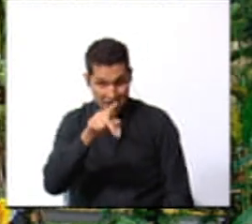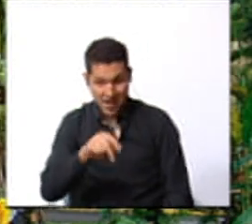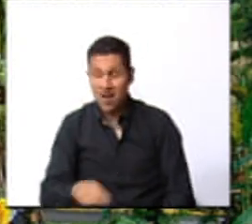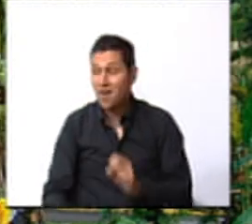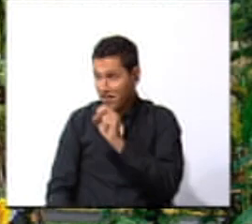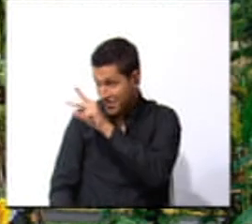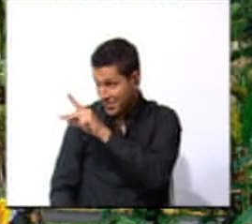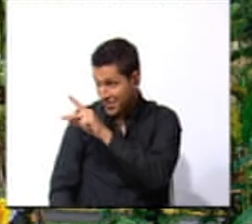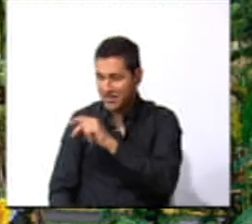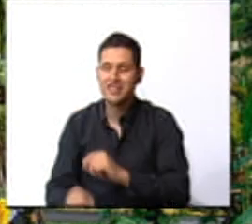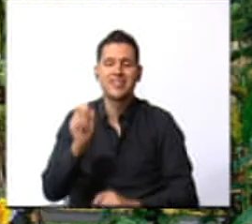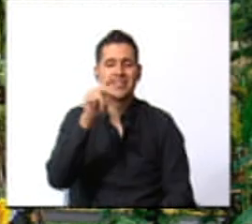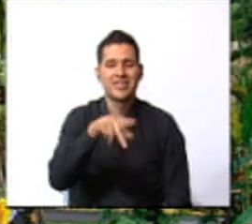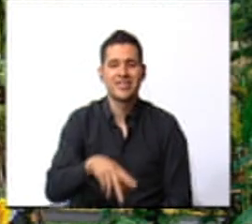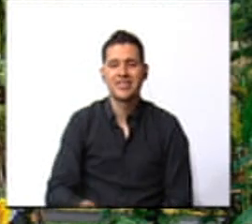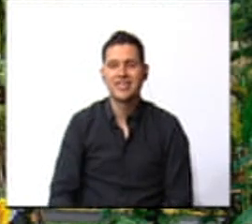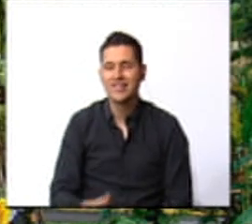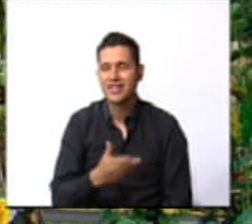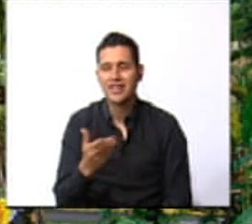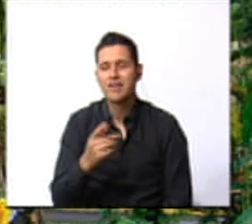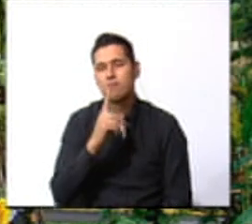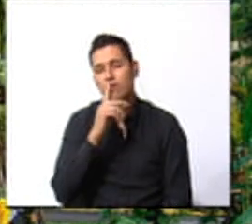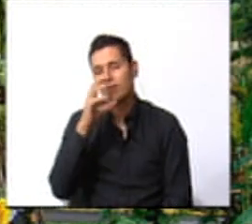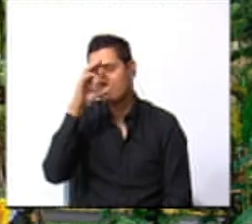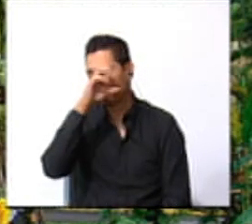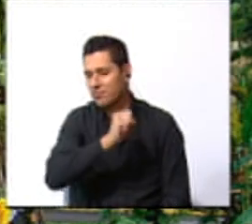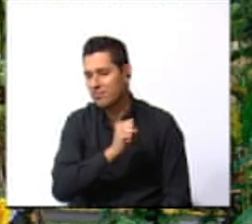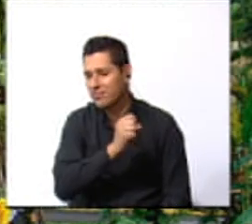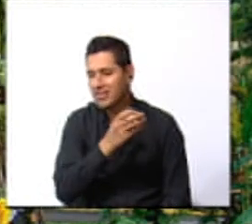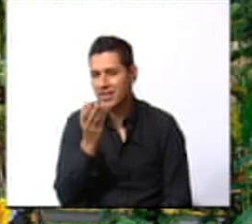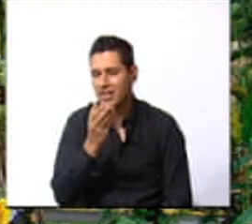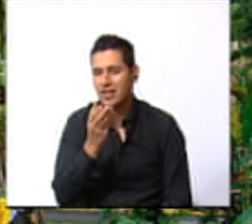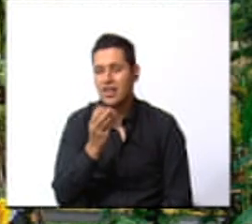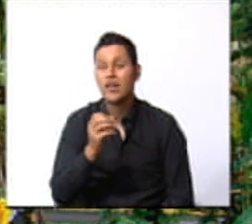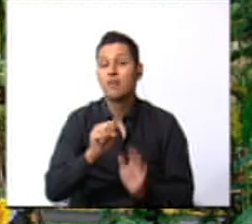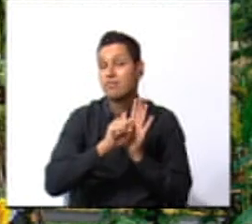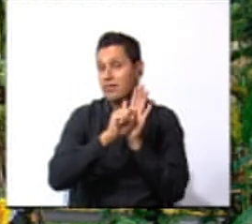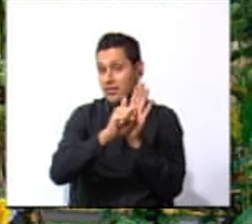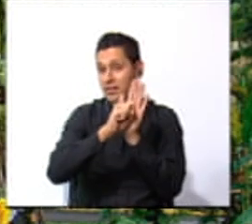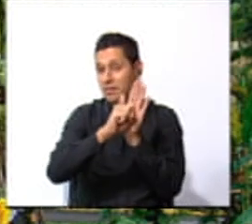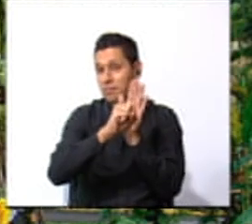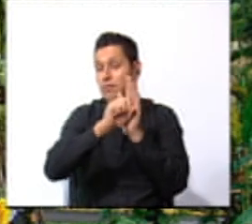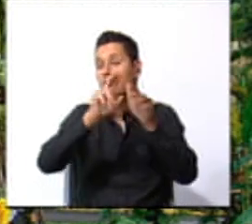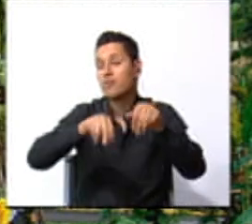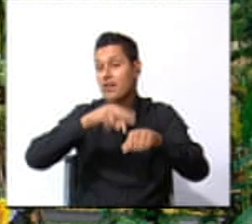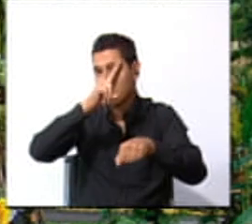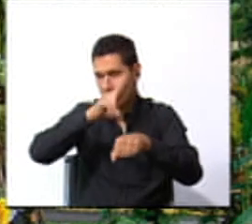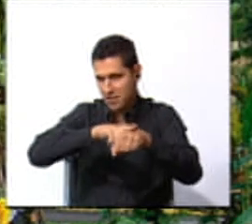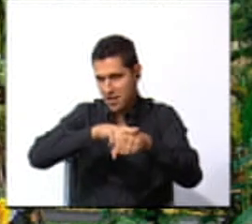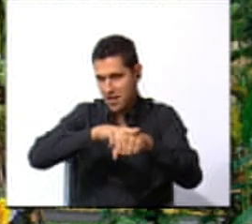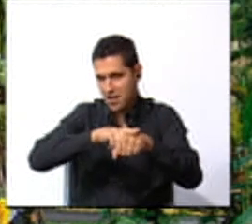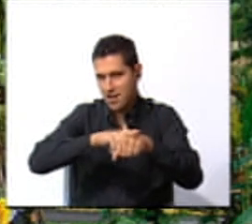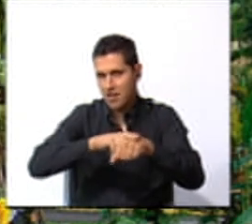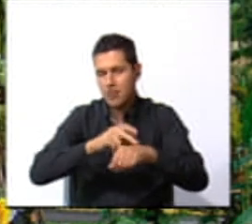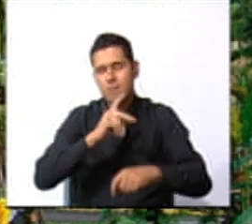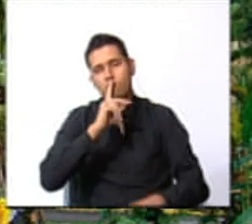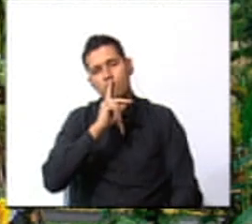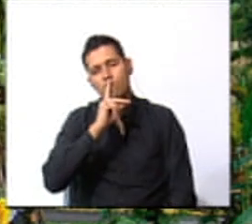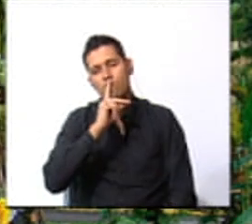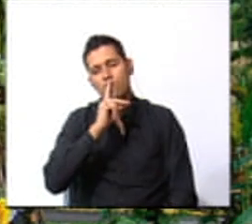okay. It's a national symbol. It has